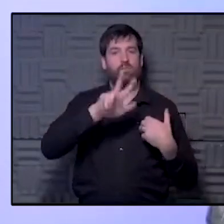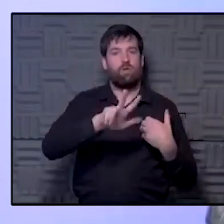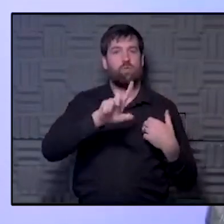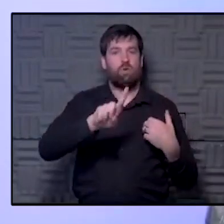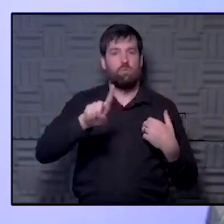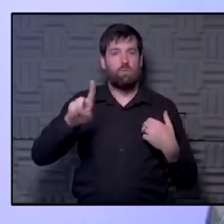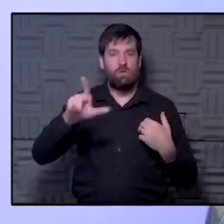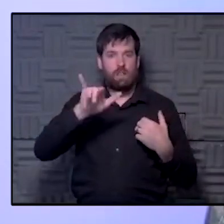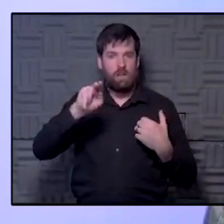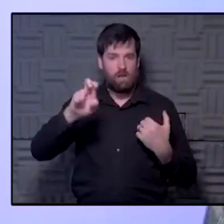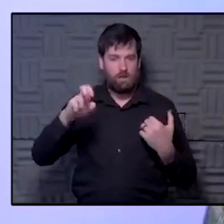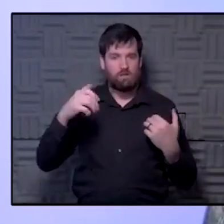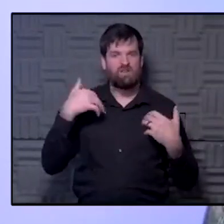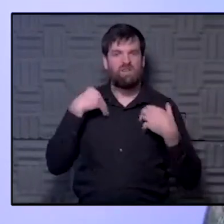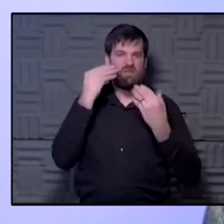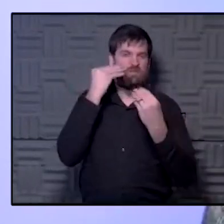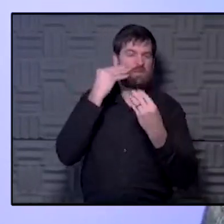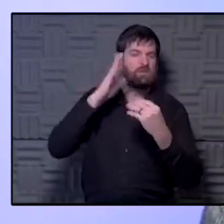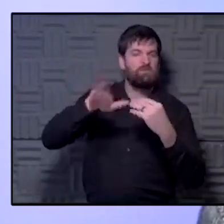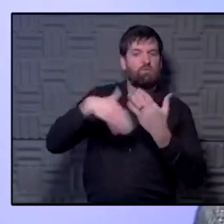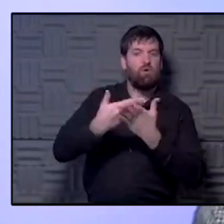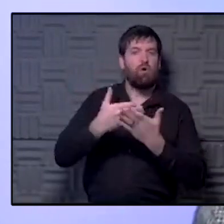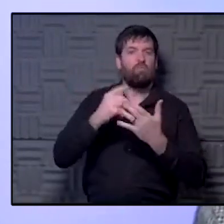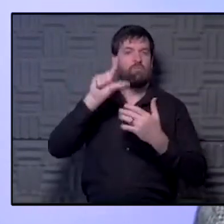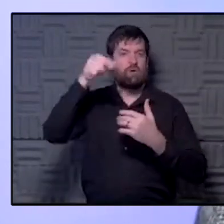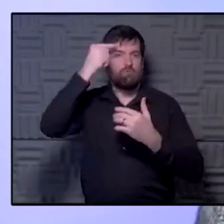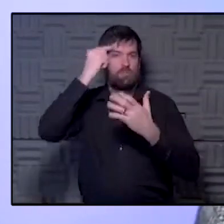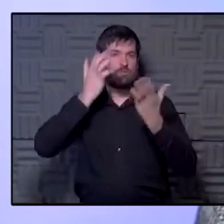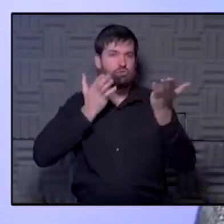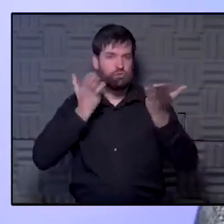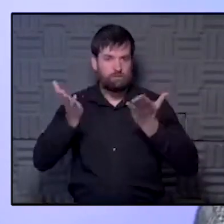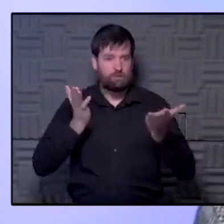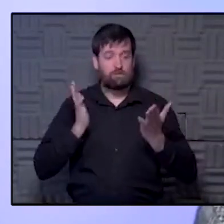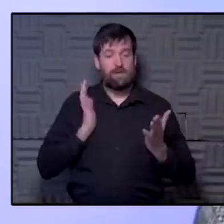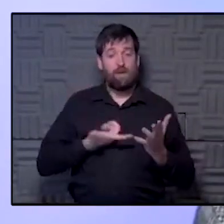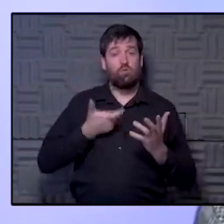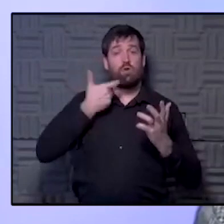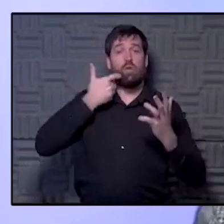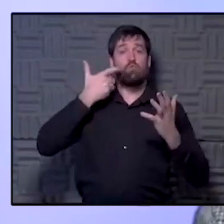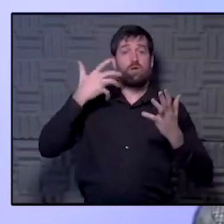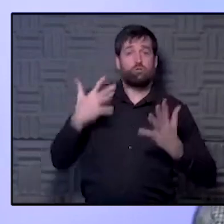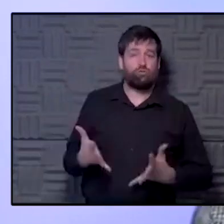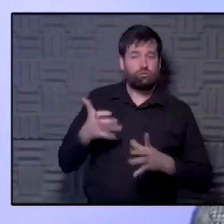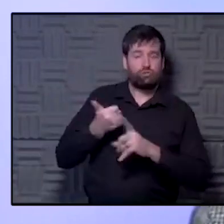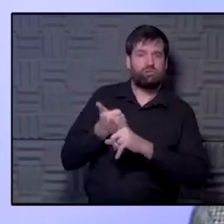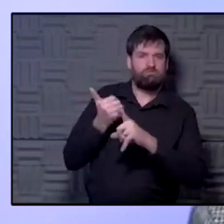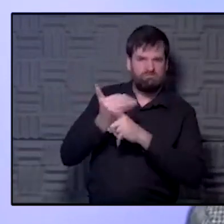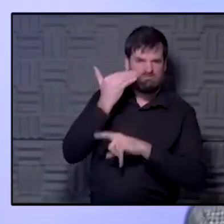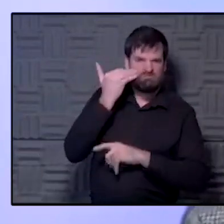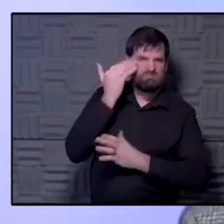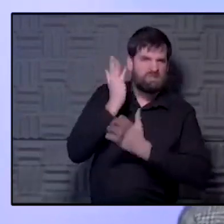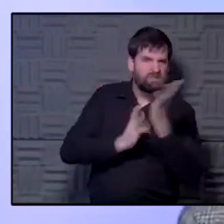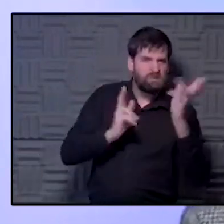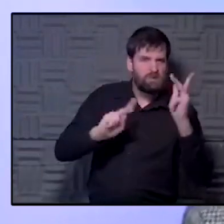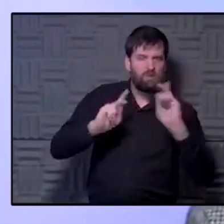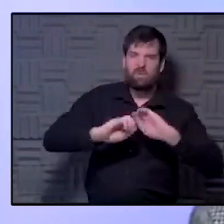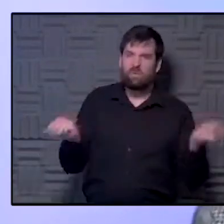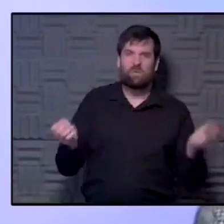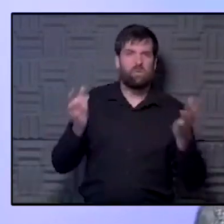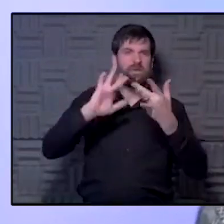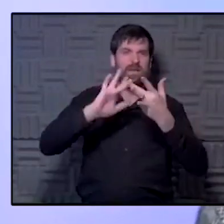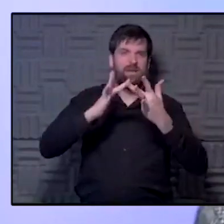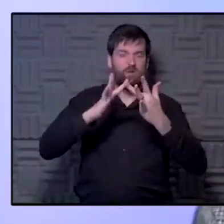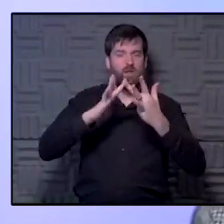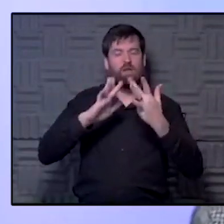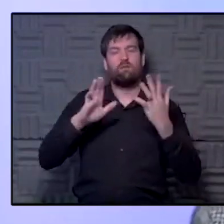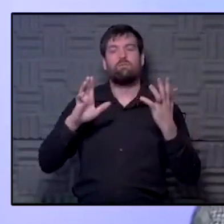has information on all their governmental services. Our operators are aware that some people don't have internet or computers, so they can